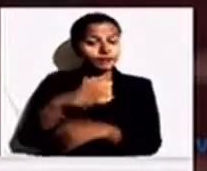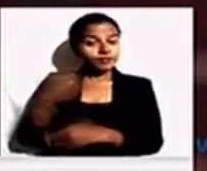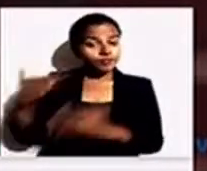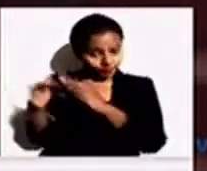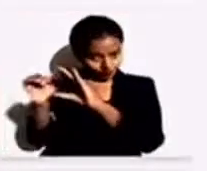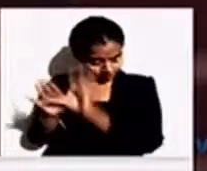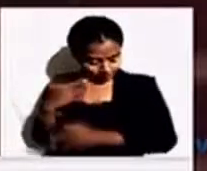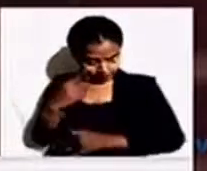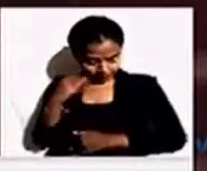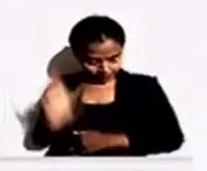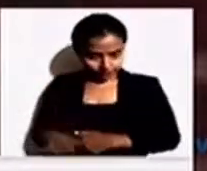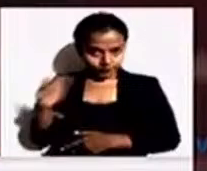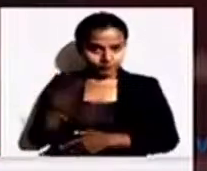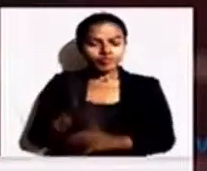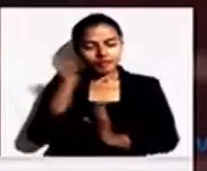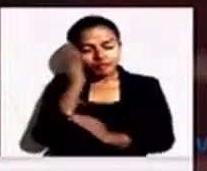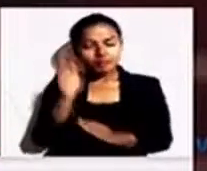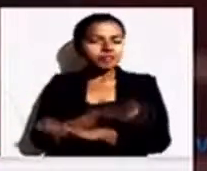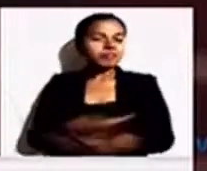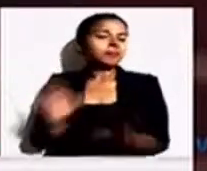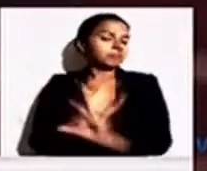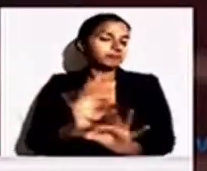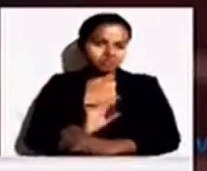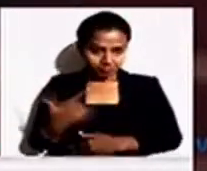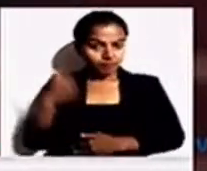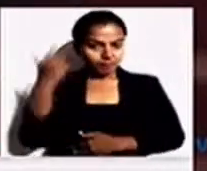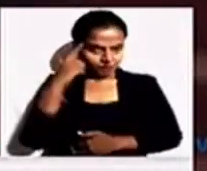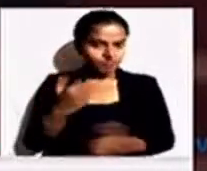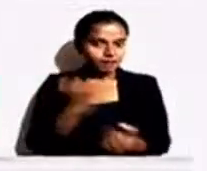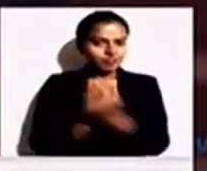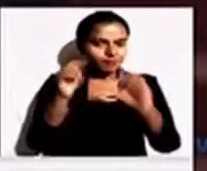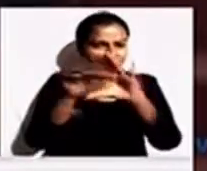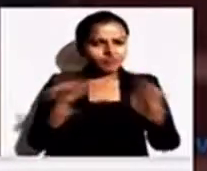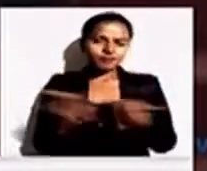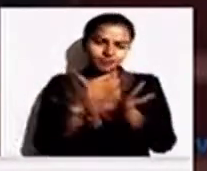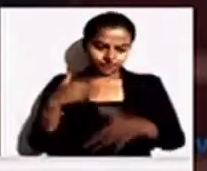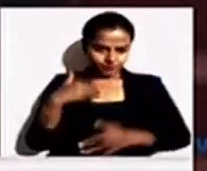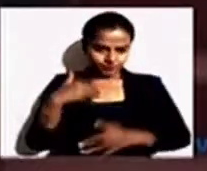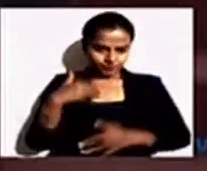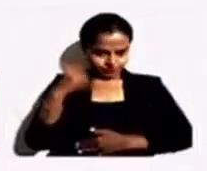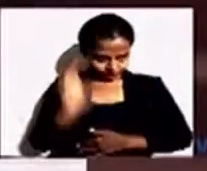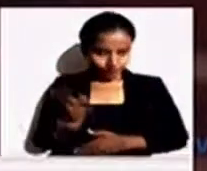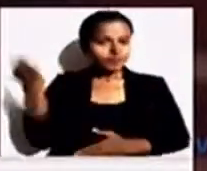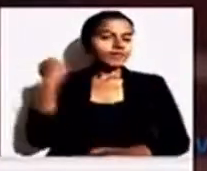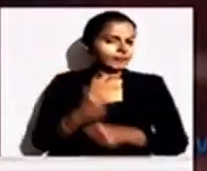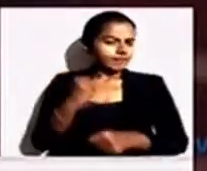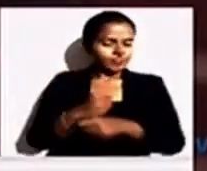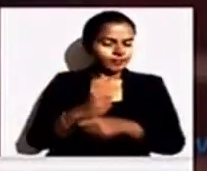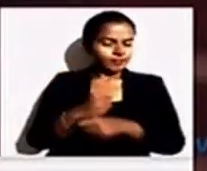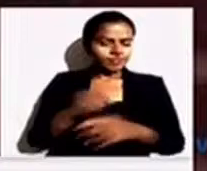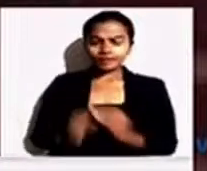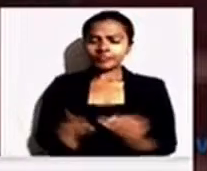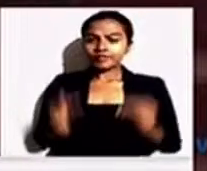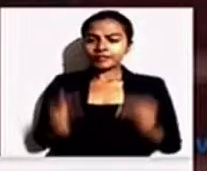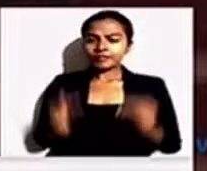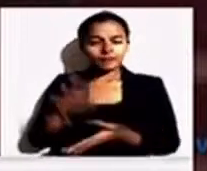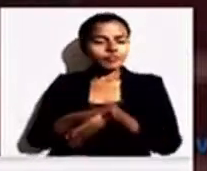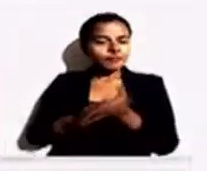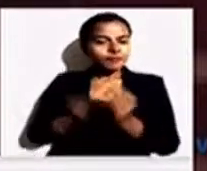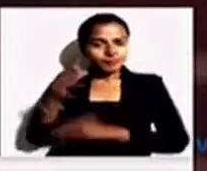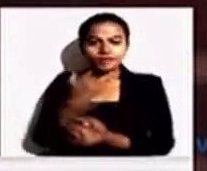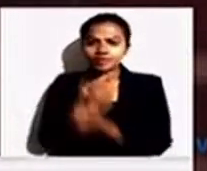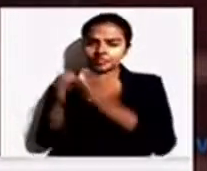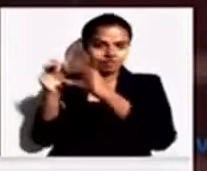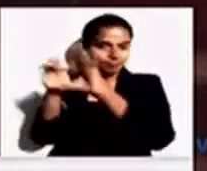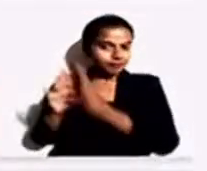well. We know the situation at prisons. The previous government never established or improved the facilities at prisons. The former government